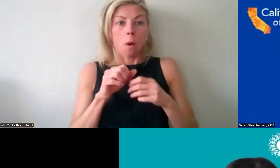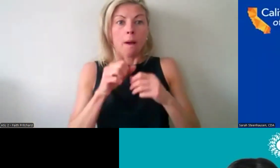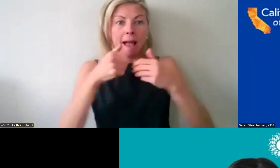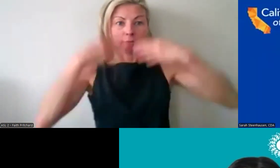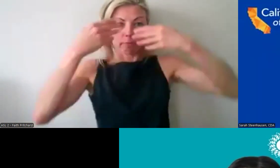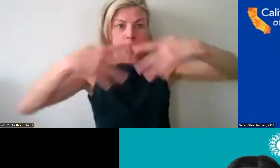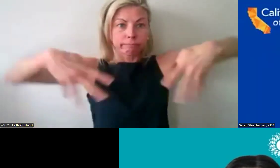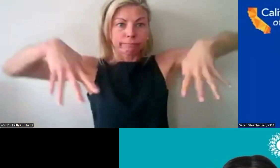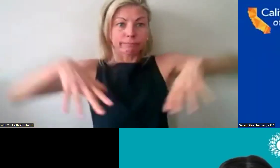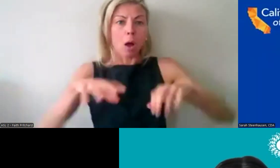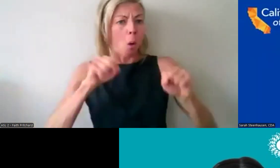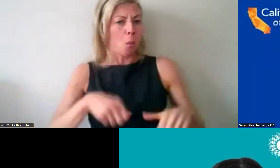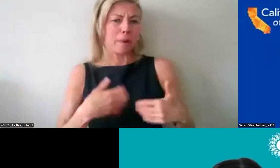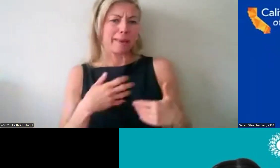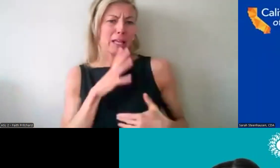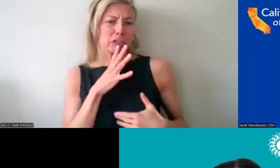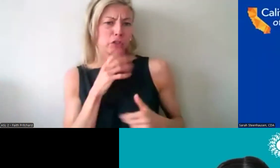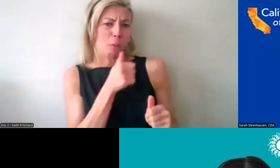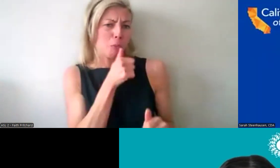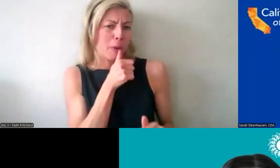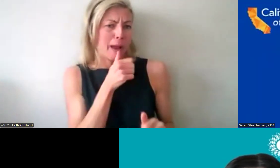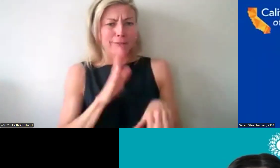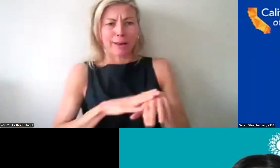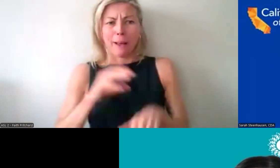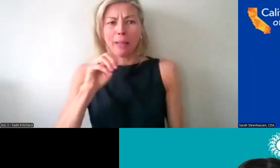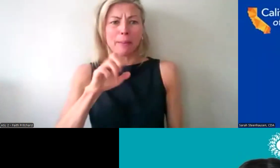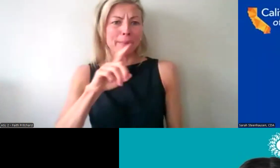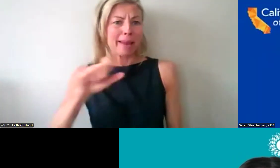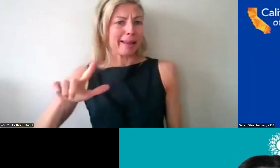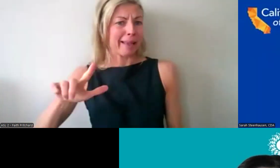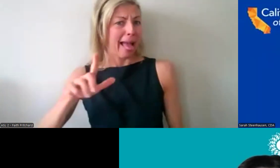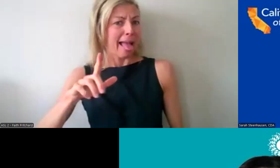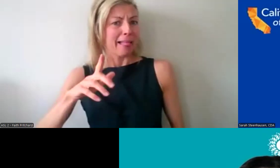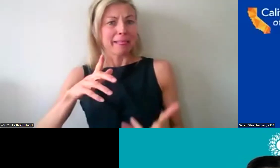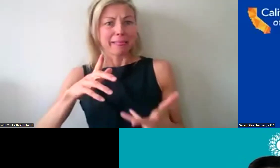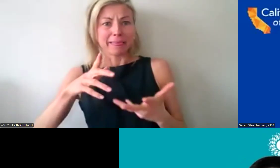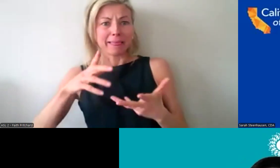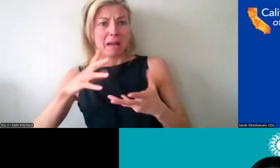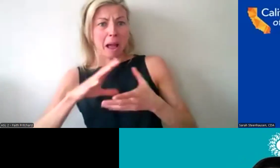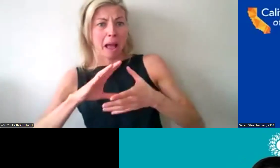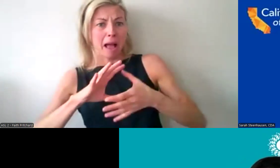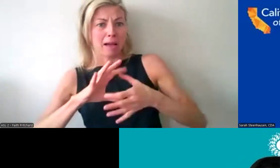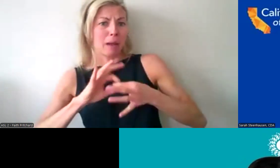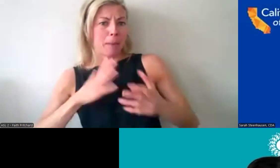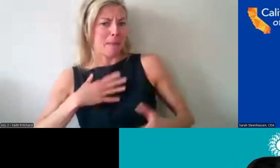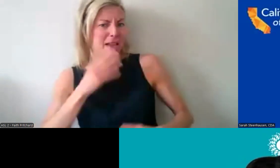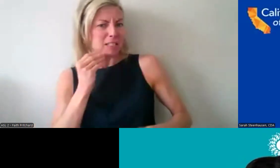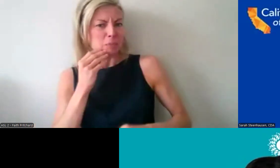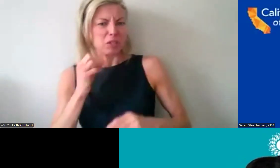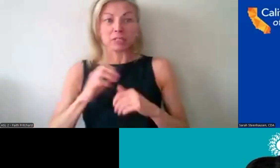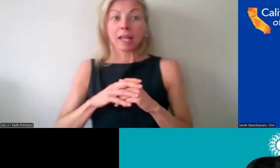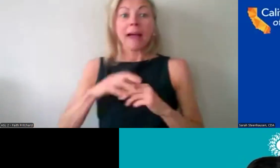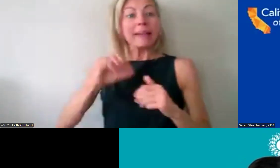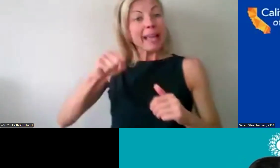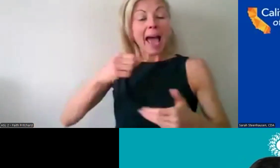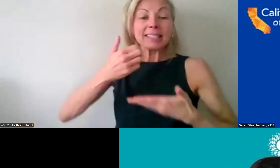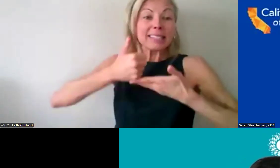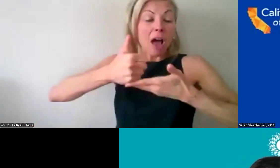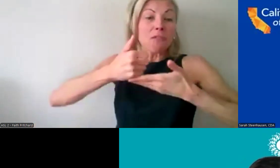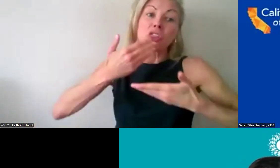more offline if there's more on the Medi-Cal side that we can share about our experience there. Super, super helpful. Thank you so much. And